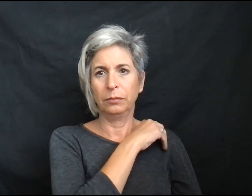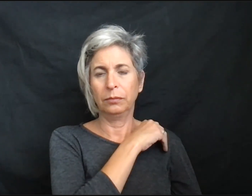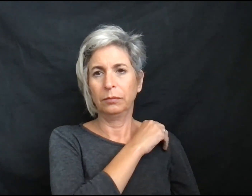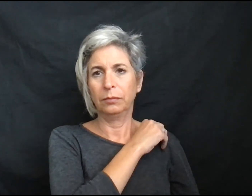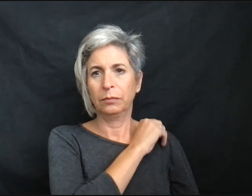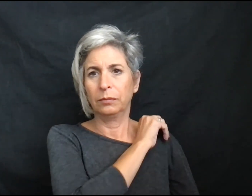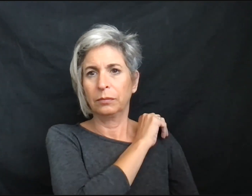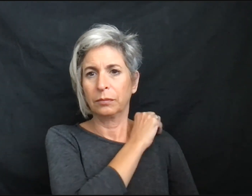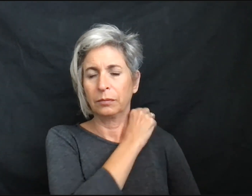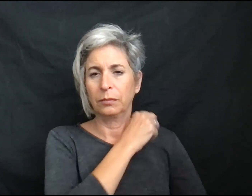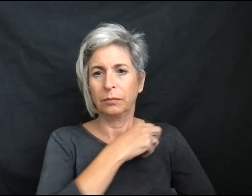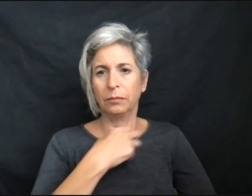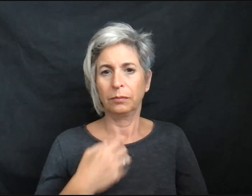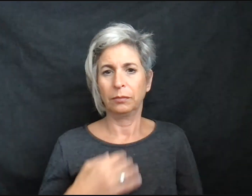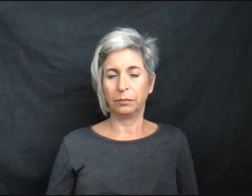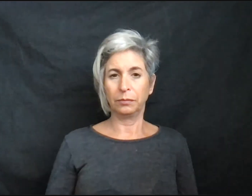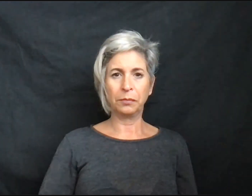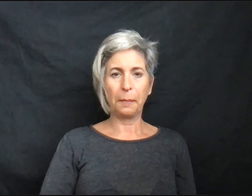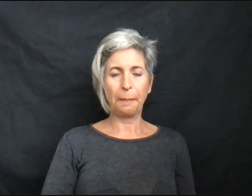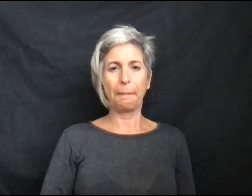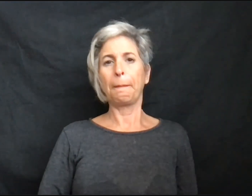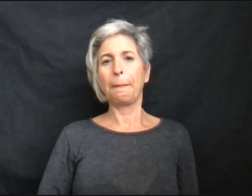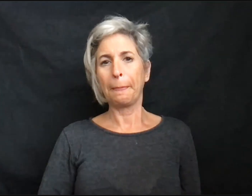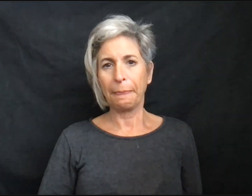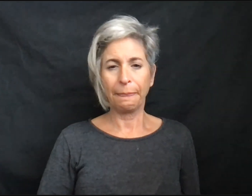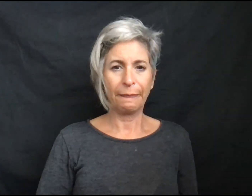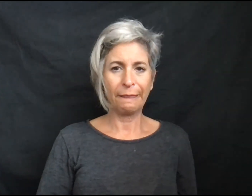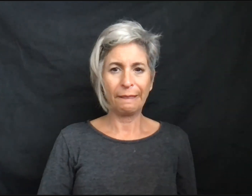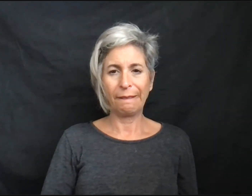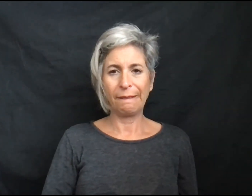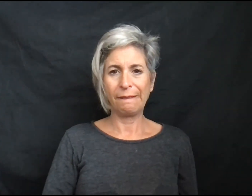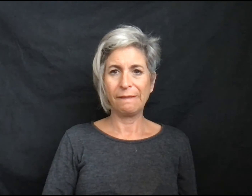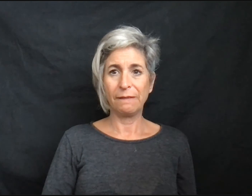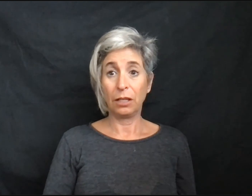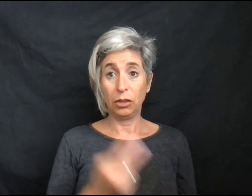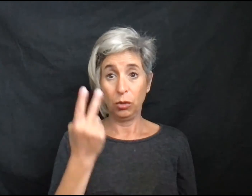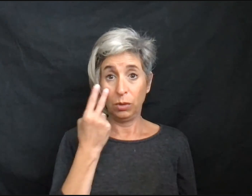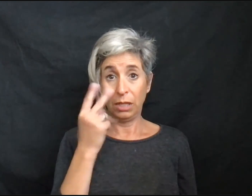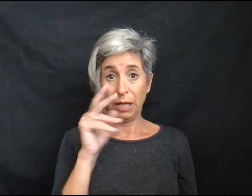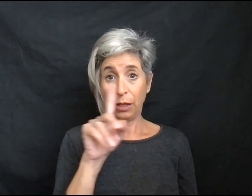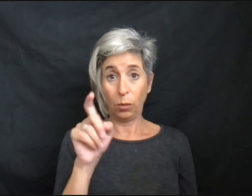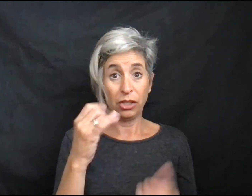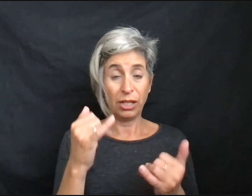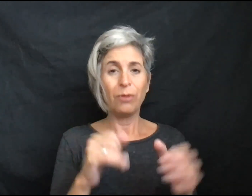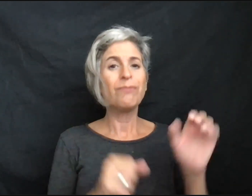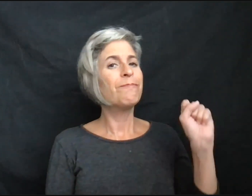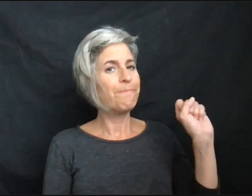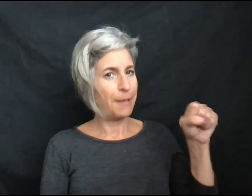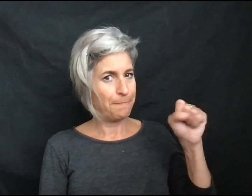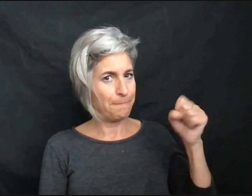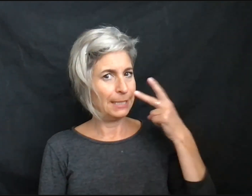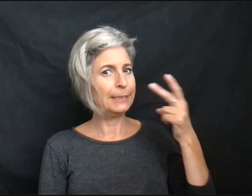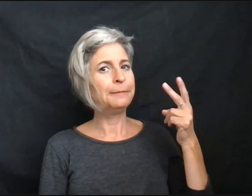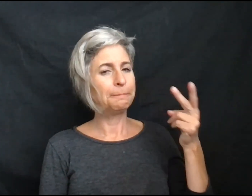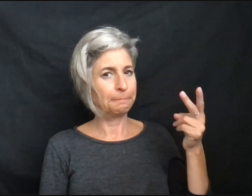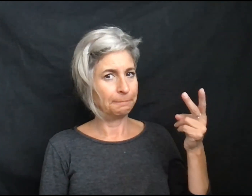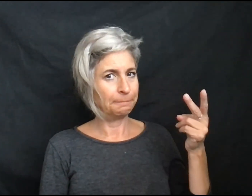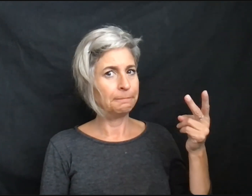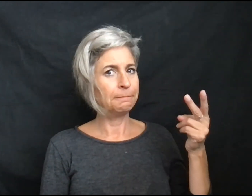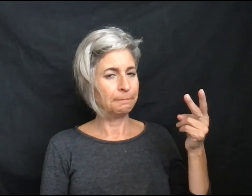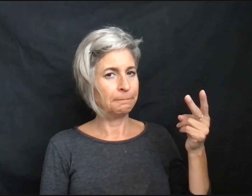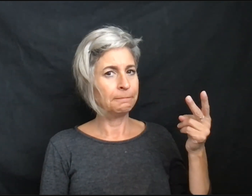Here you go, Harish. I've made you organizer. Do you see the question section now? Yep. Okay. So